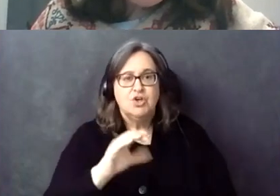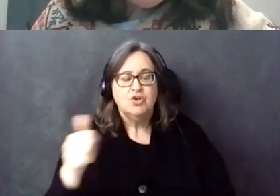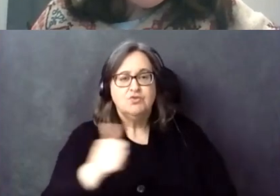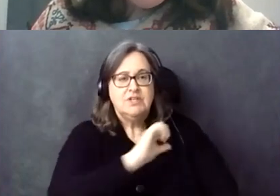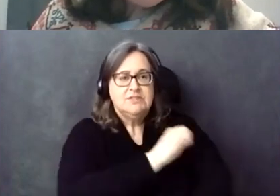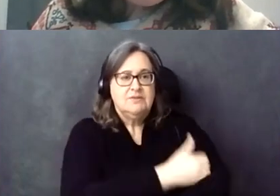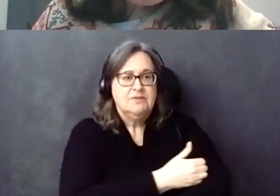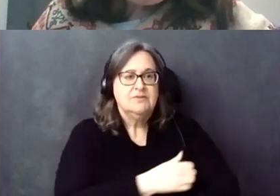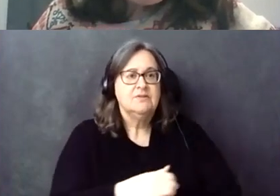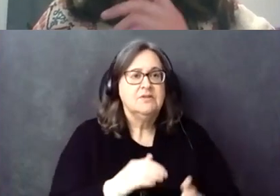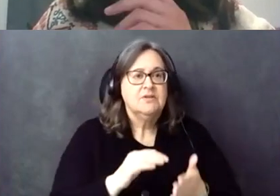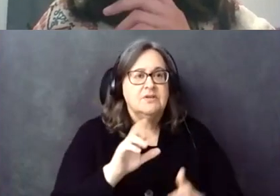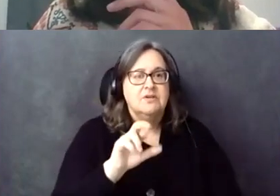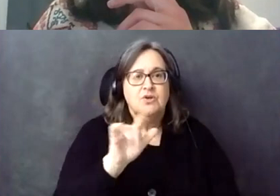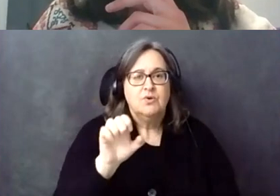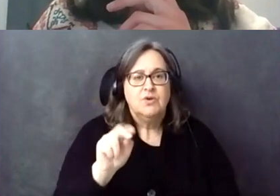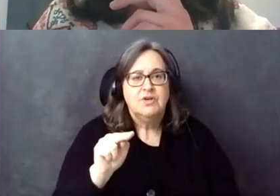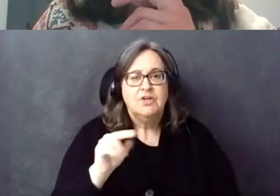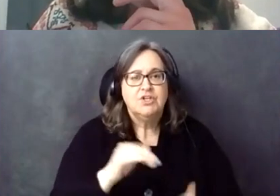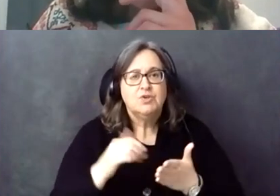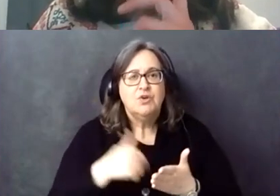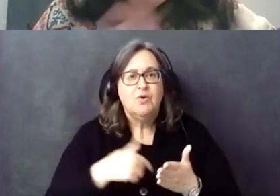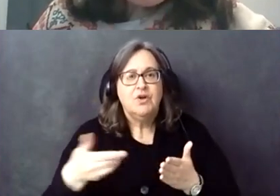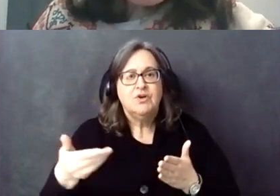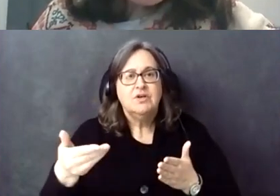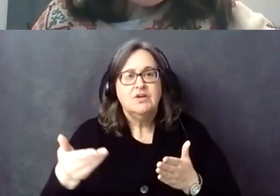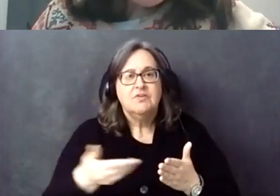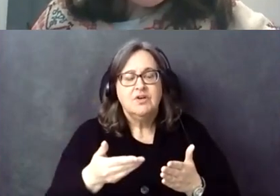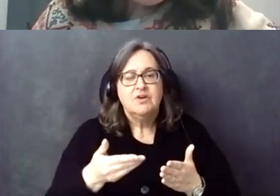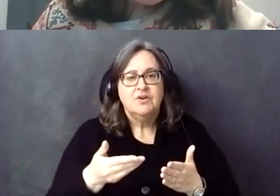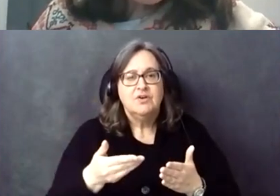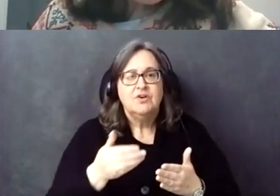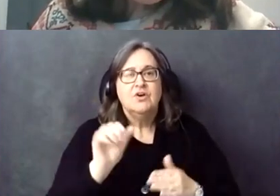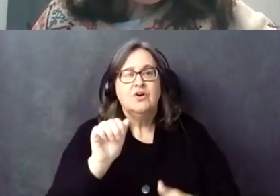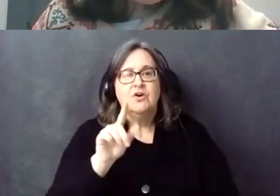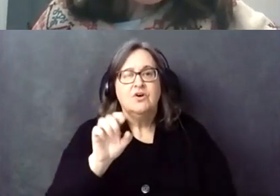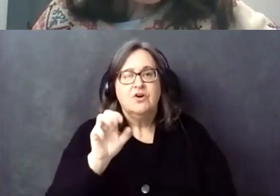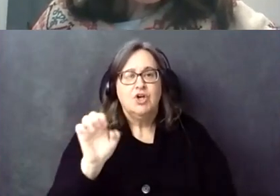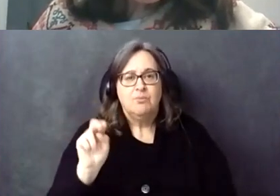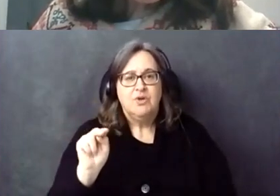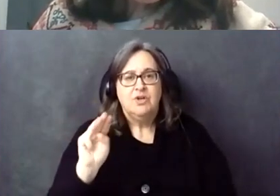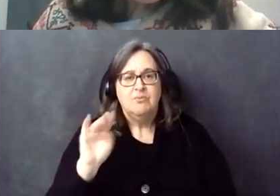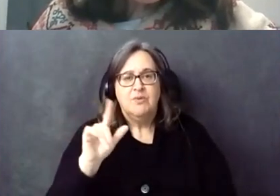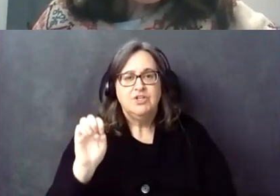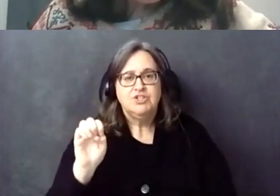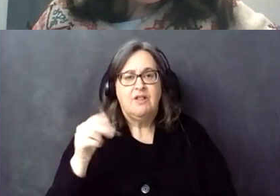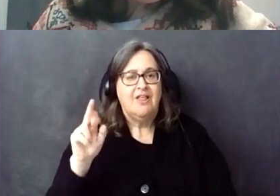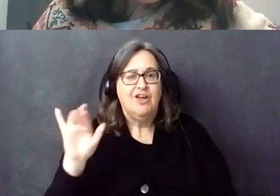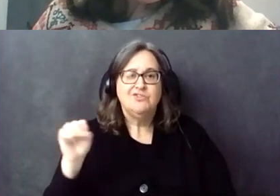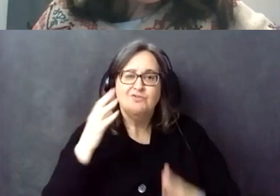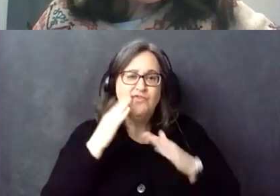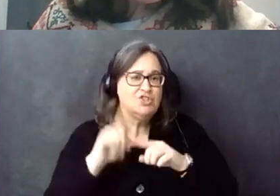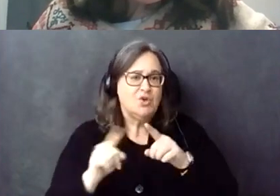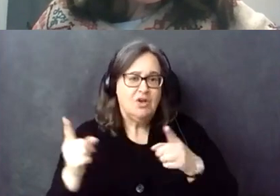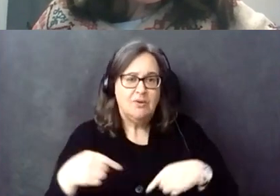Yes, excuse me. We did invite Senator Michelle Harris, excuse me, Alderman Michelle Harris, but unfortunately she wasn't able to make it. And